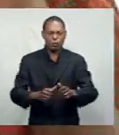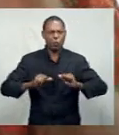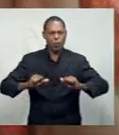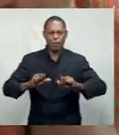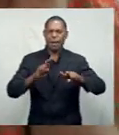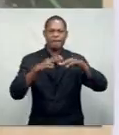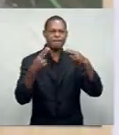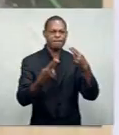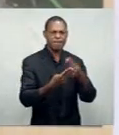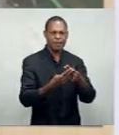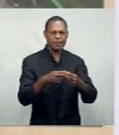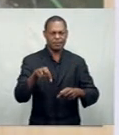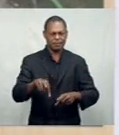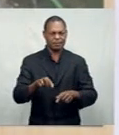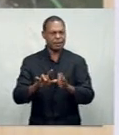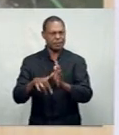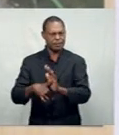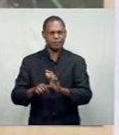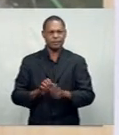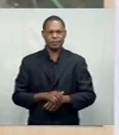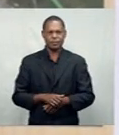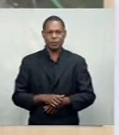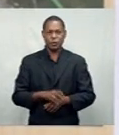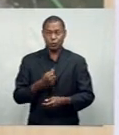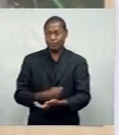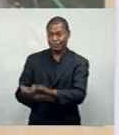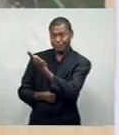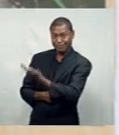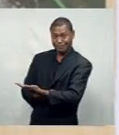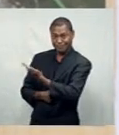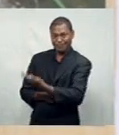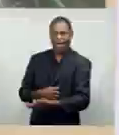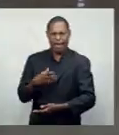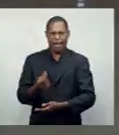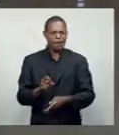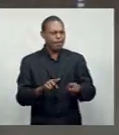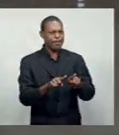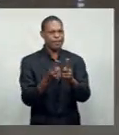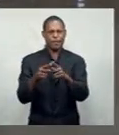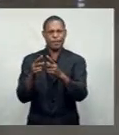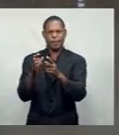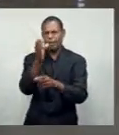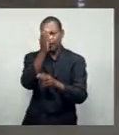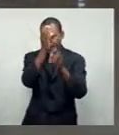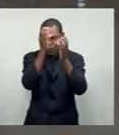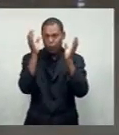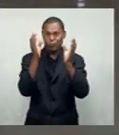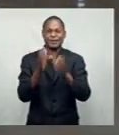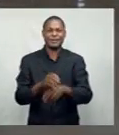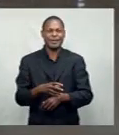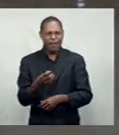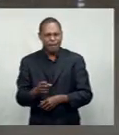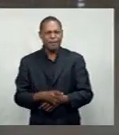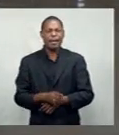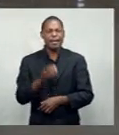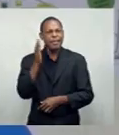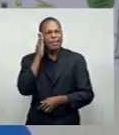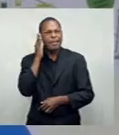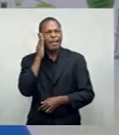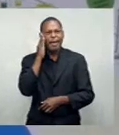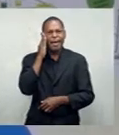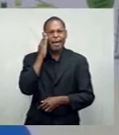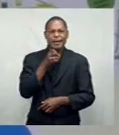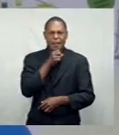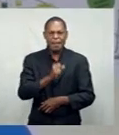this pandemic. Within each zone, a nurse is also on standby and provides daily updates to the village headmen. They have